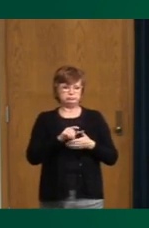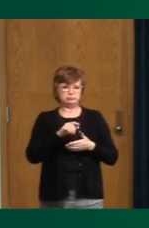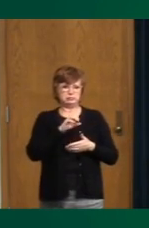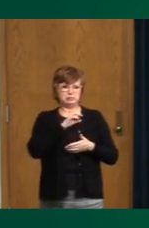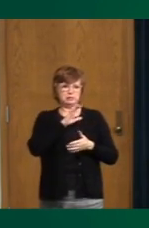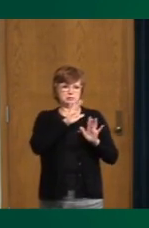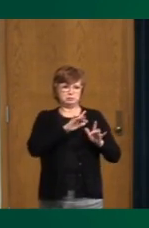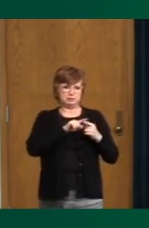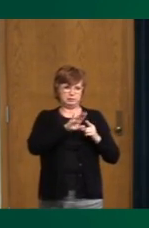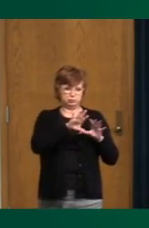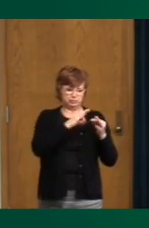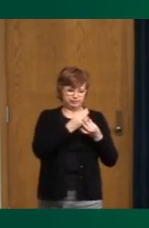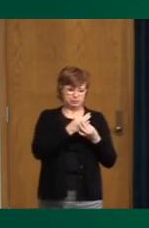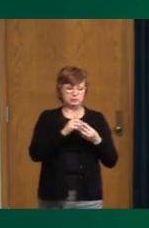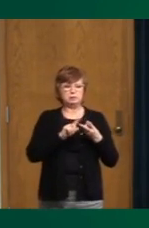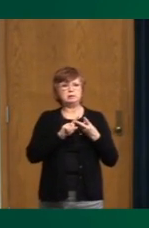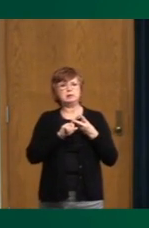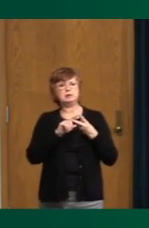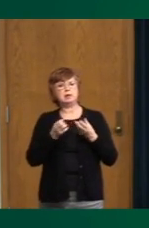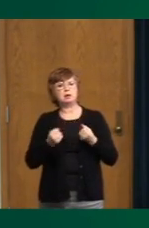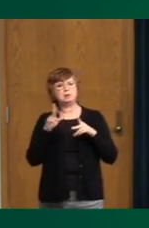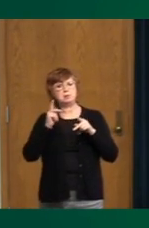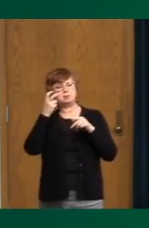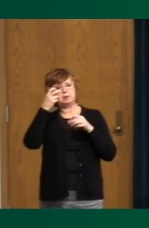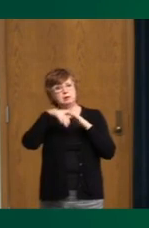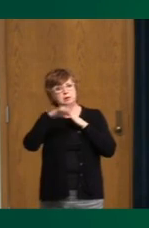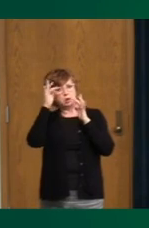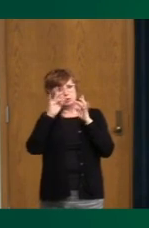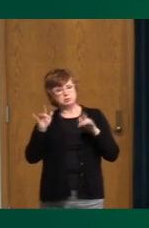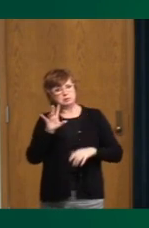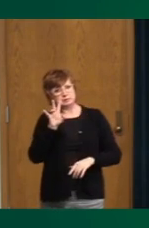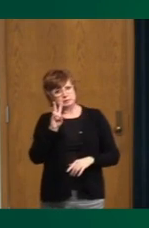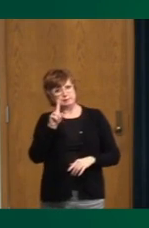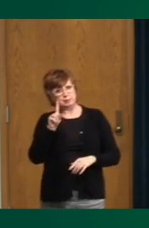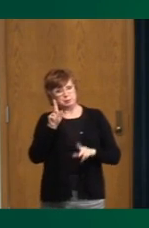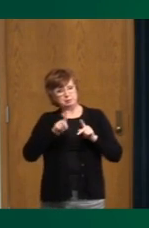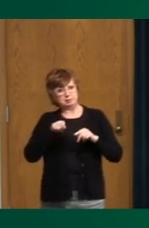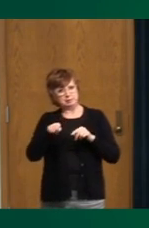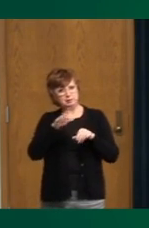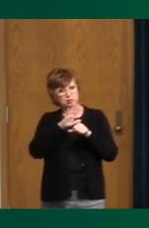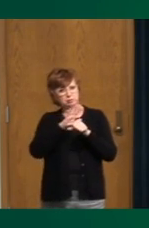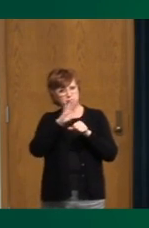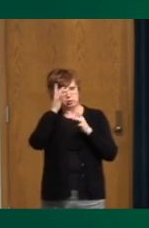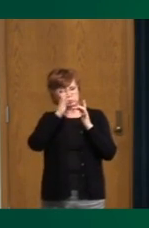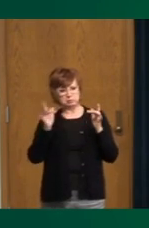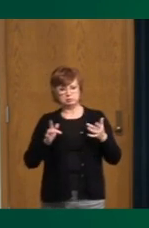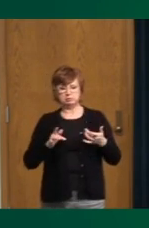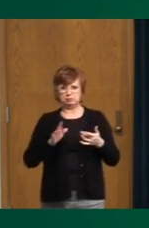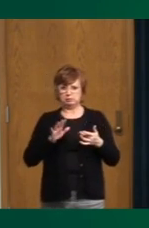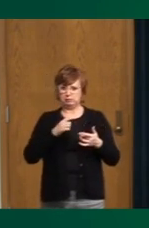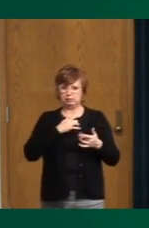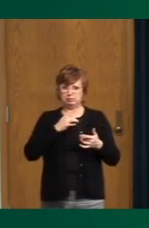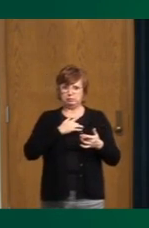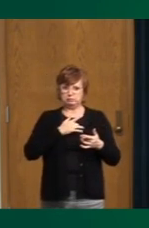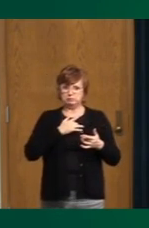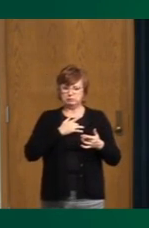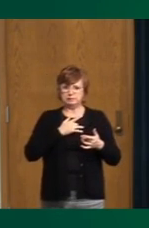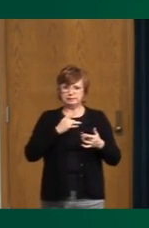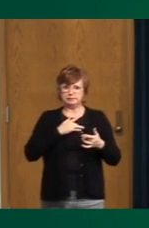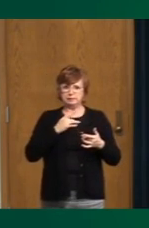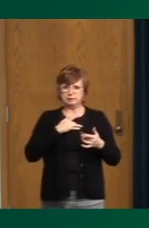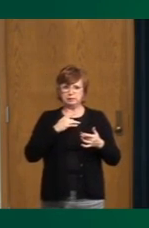with 71 people in hospital today, again, our thoughts are with the many families who are facing the most serious consequences of this